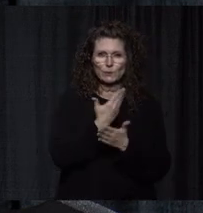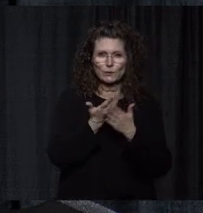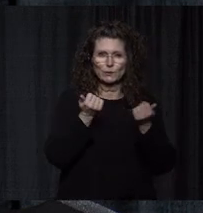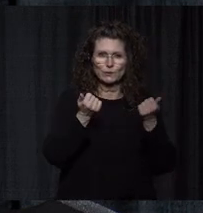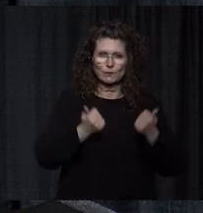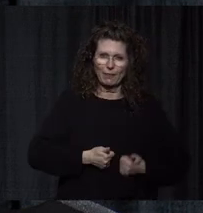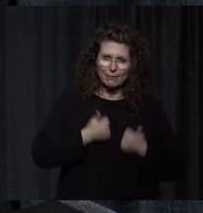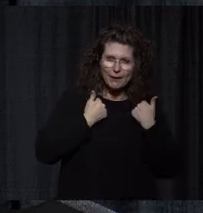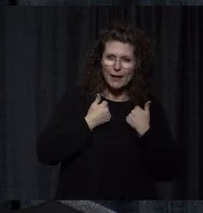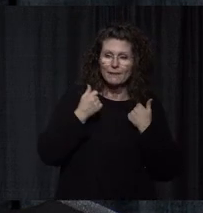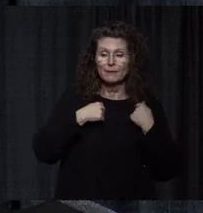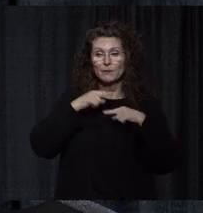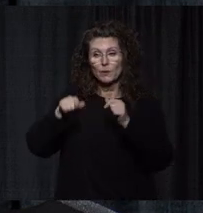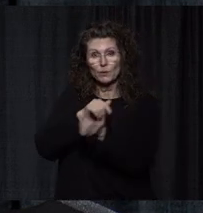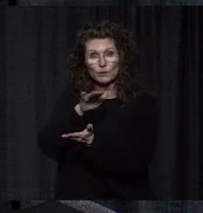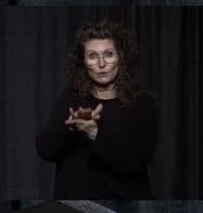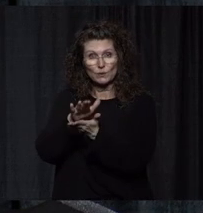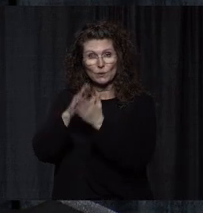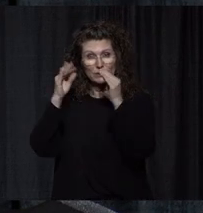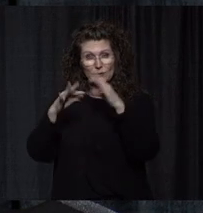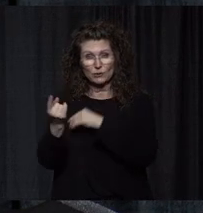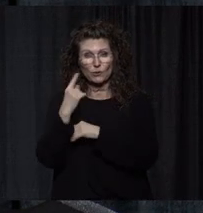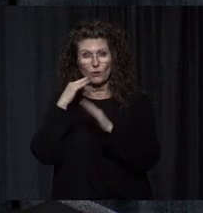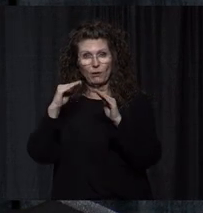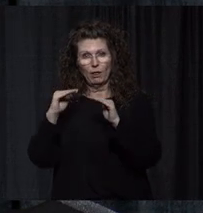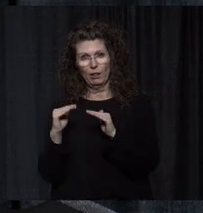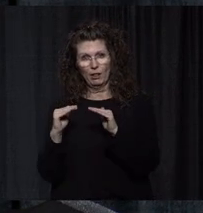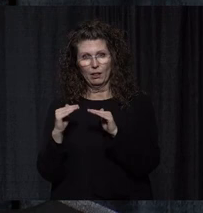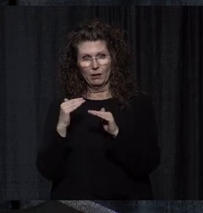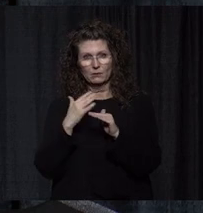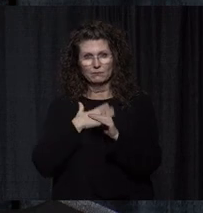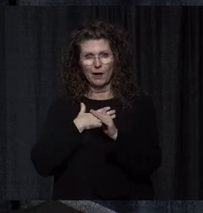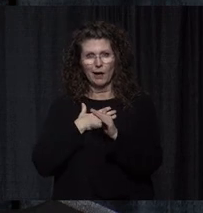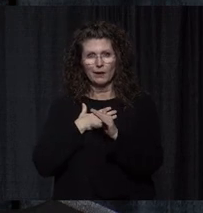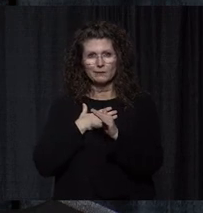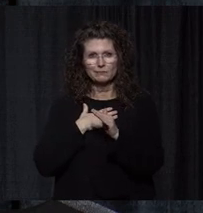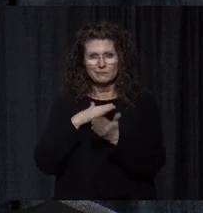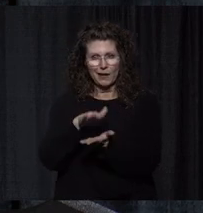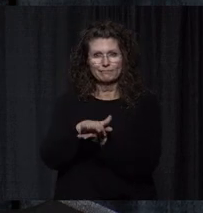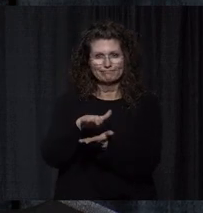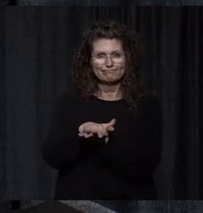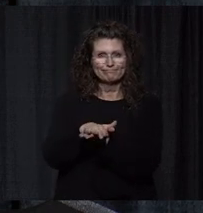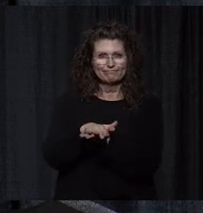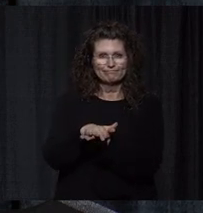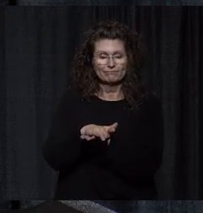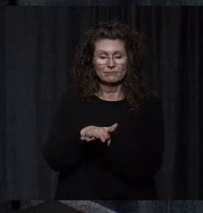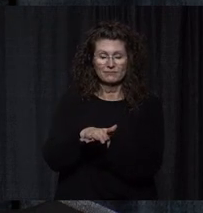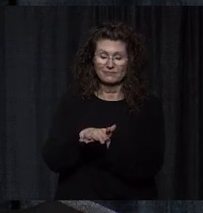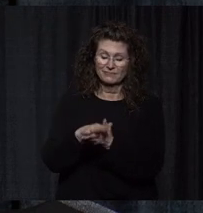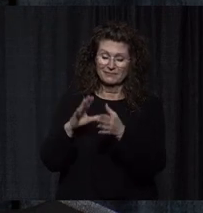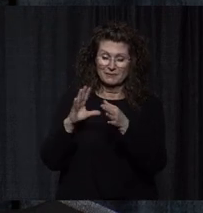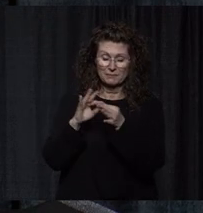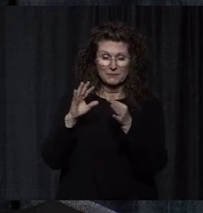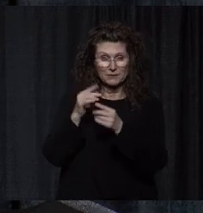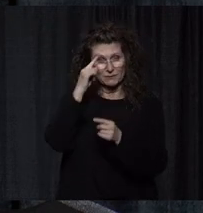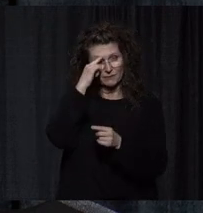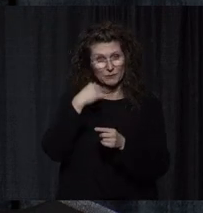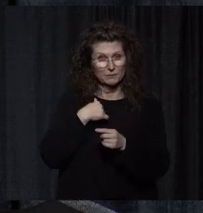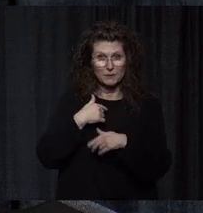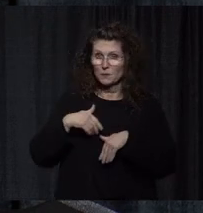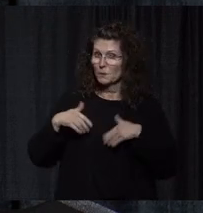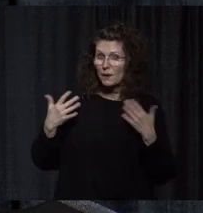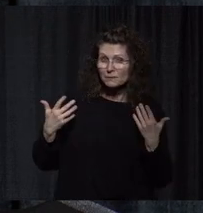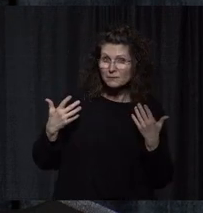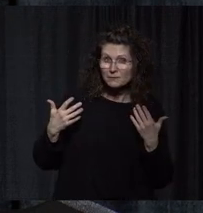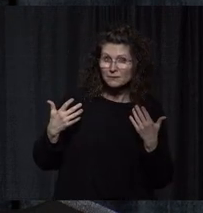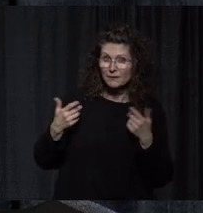of education by one of my teachers. This particular message was that or the message